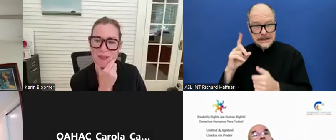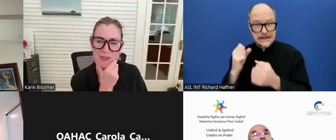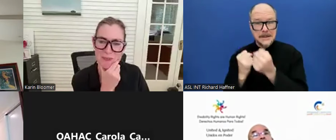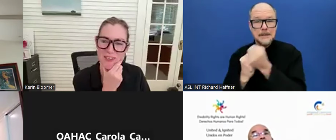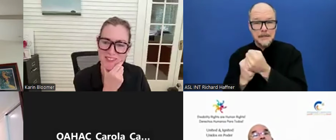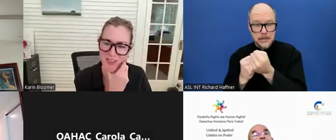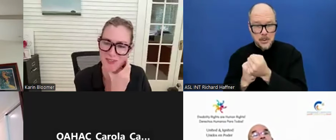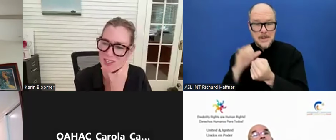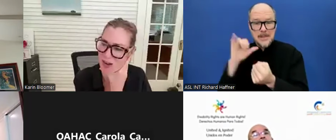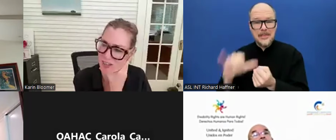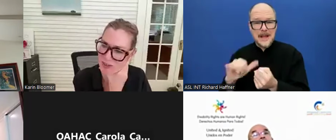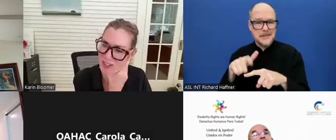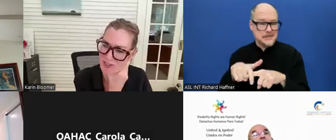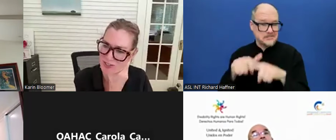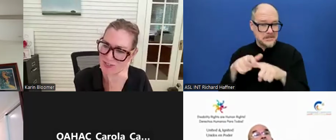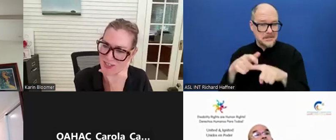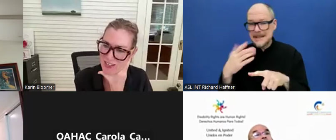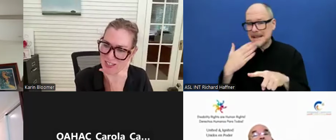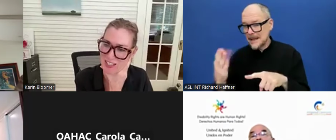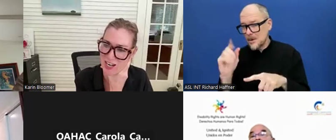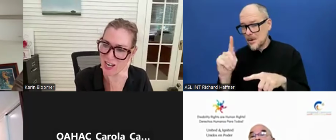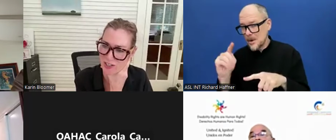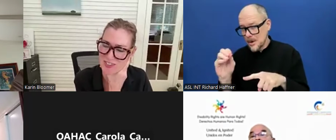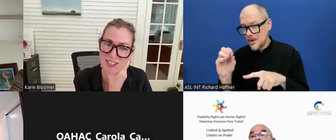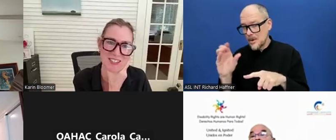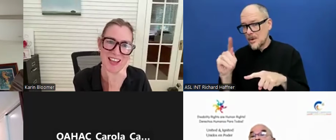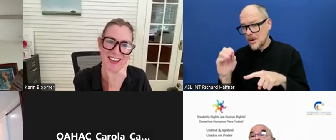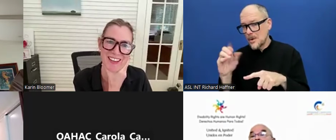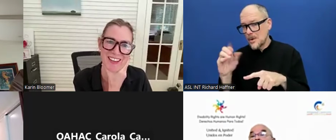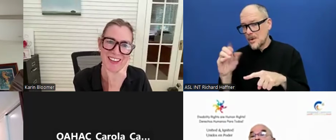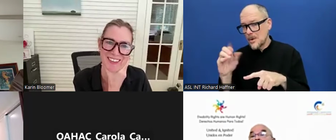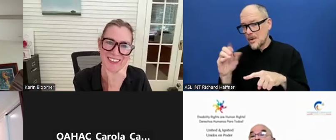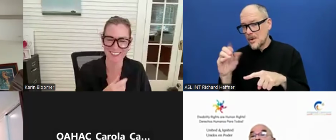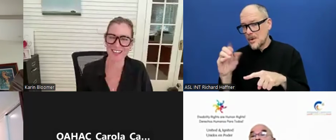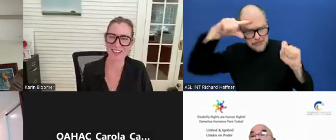support that. Let me just pause and say thank you, Otto. Otto, just Talene and I are in sync today.